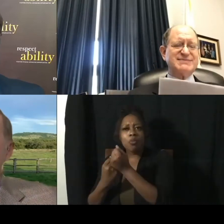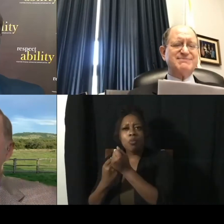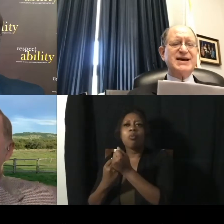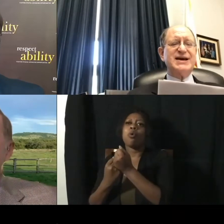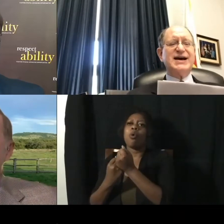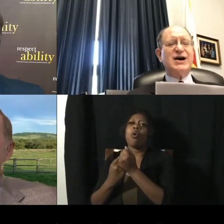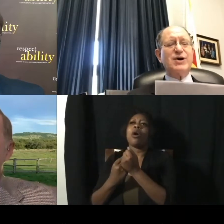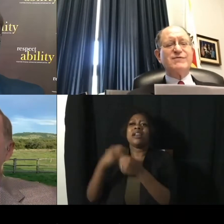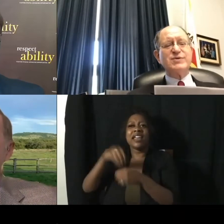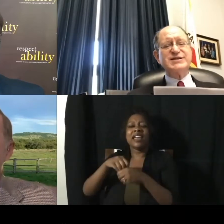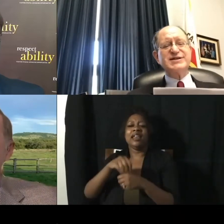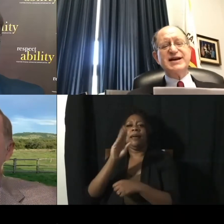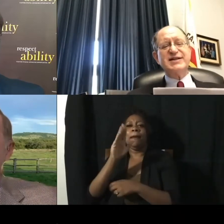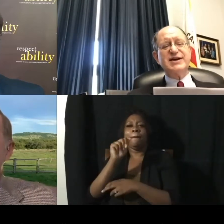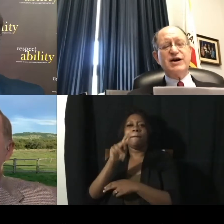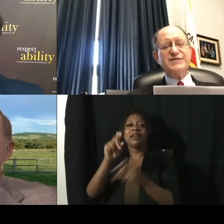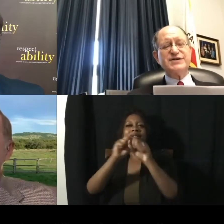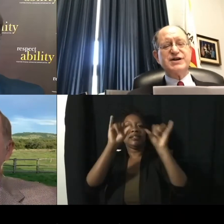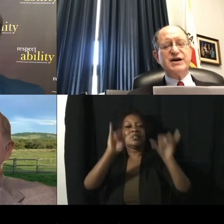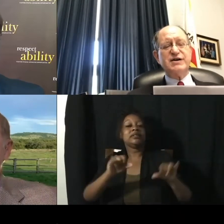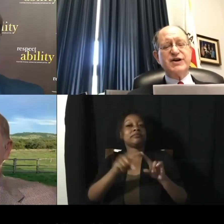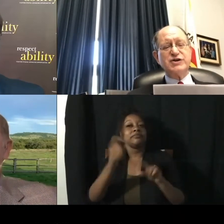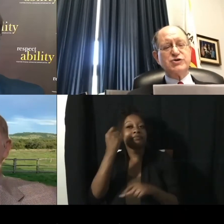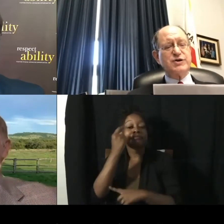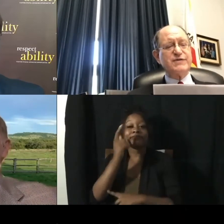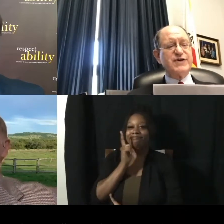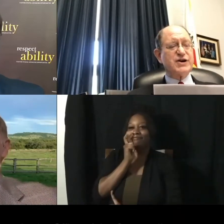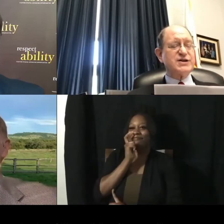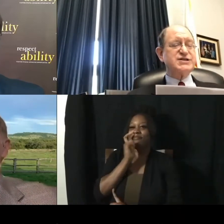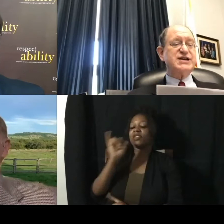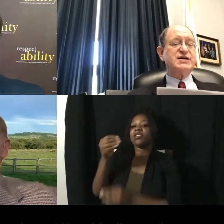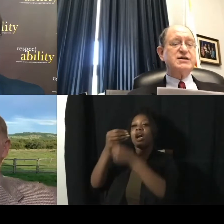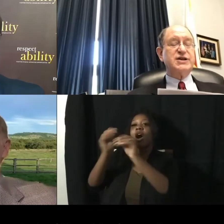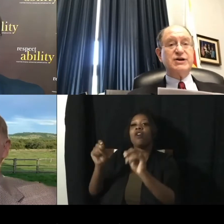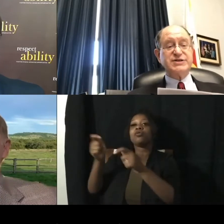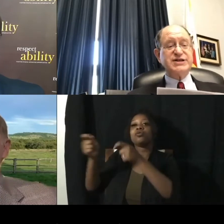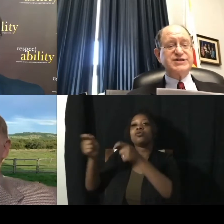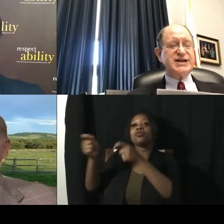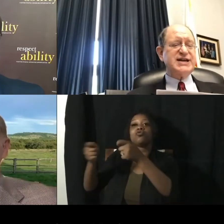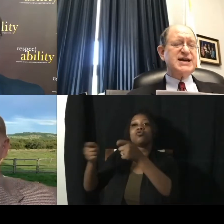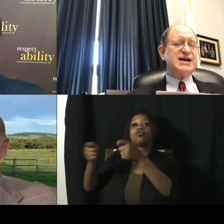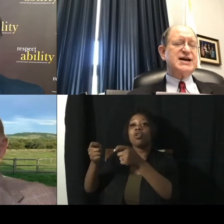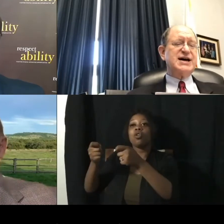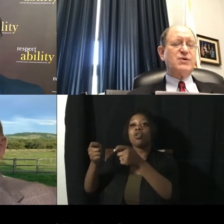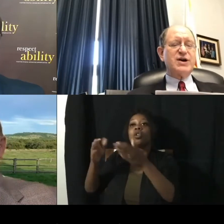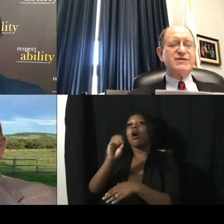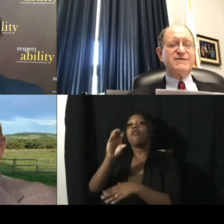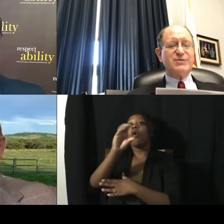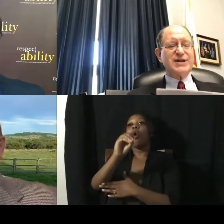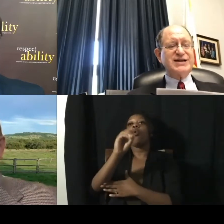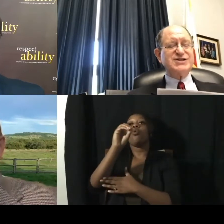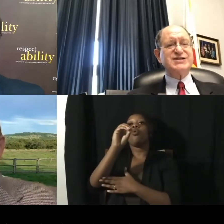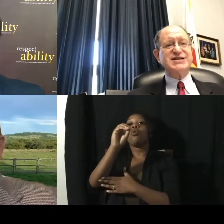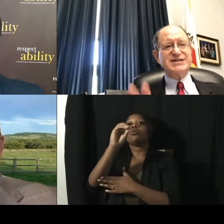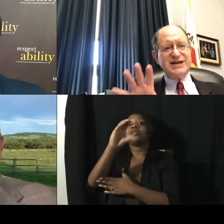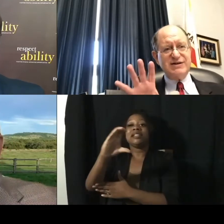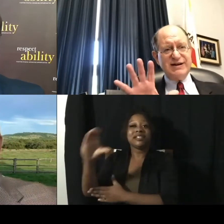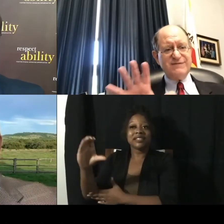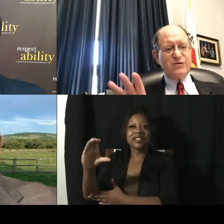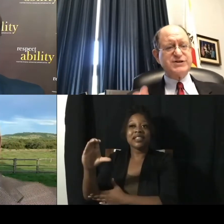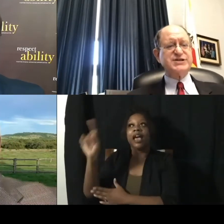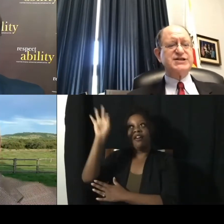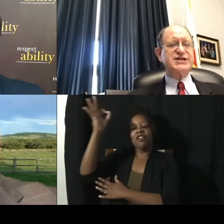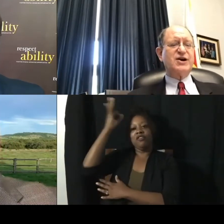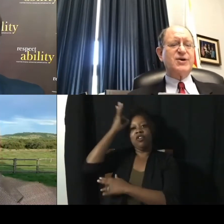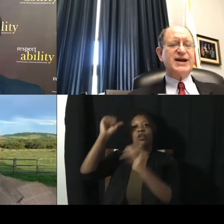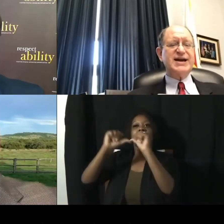system. However, recently, the Office of the Comptroller of the Currency, the OCC, one of the federal agencies that